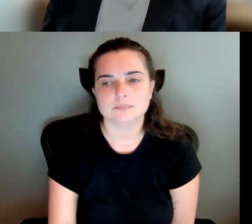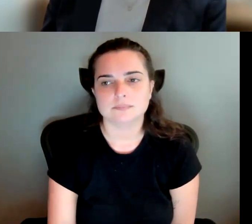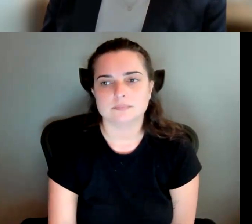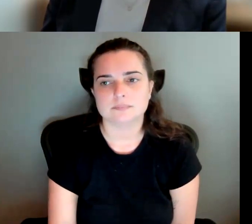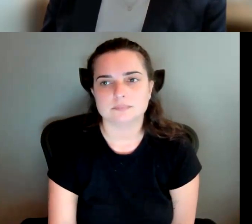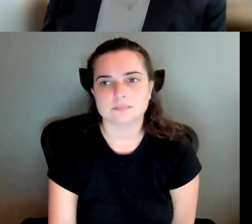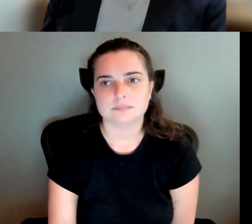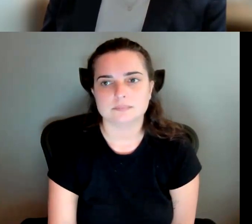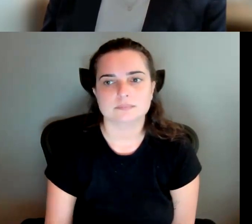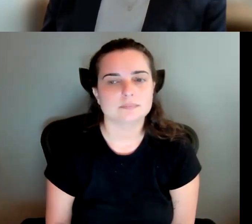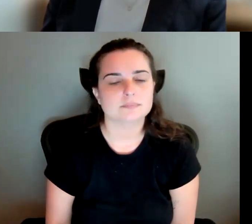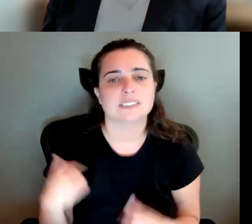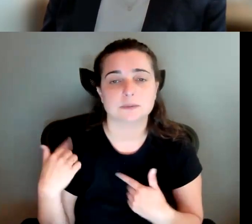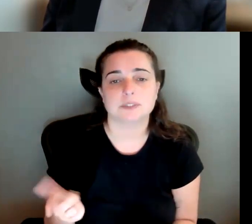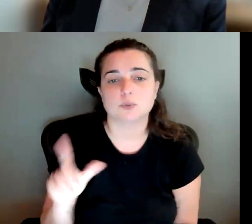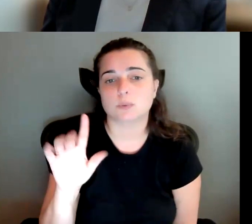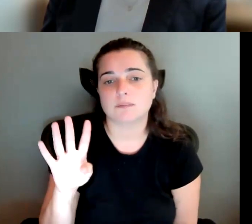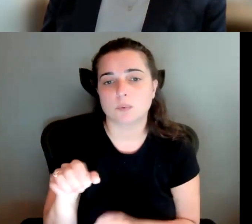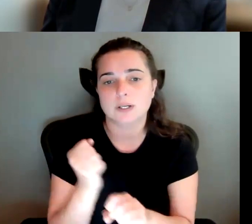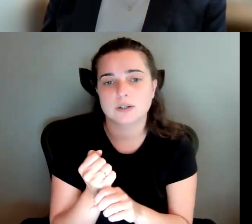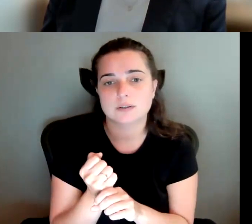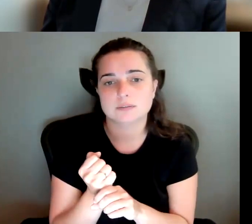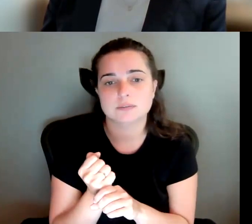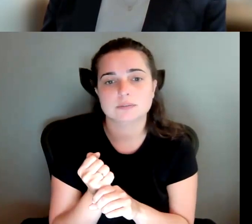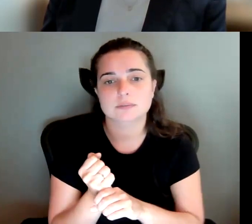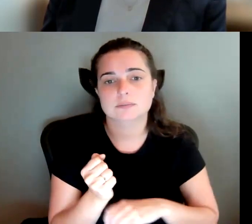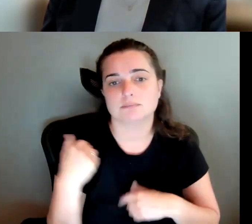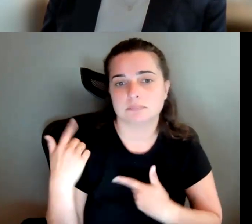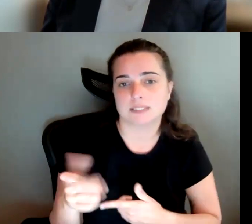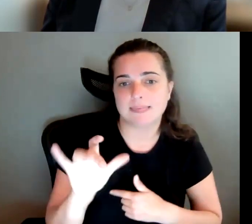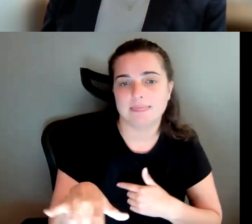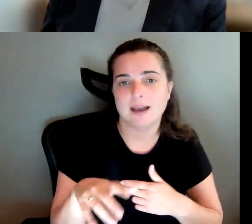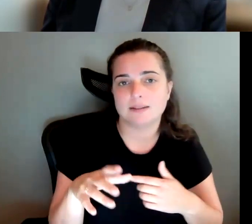24 years, I guess, since that determination was